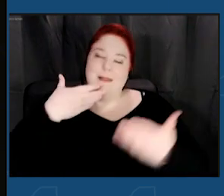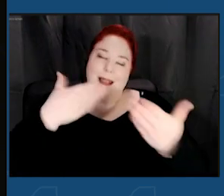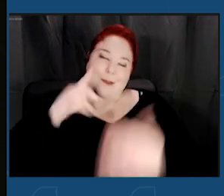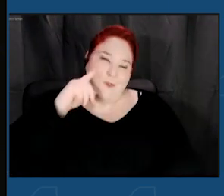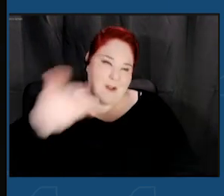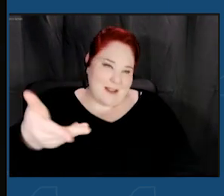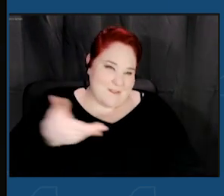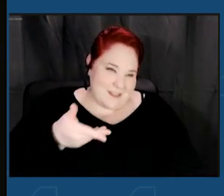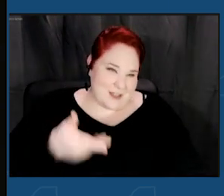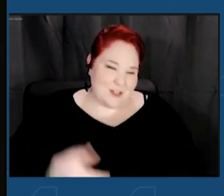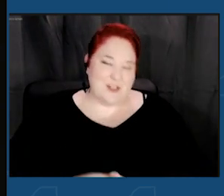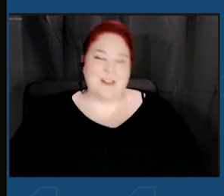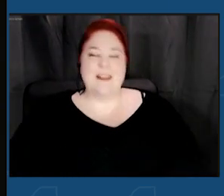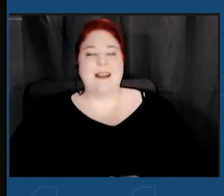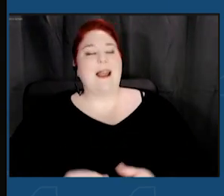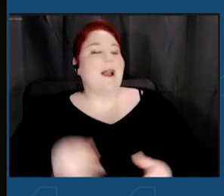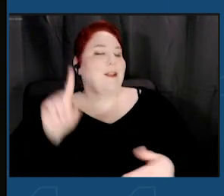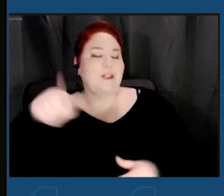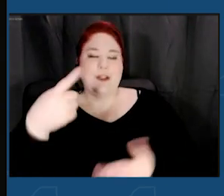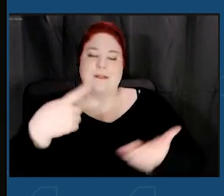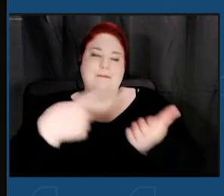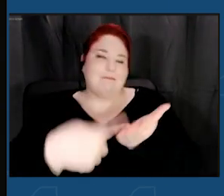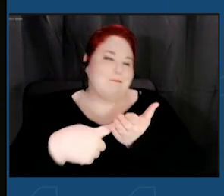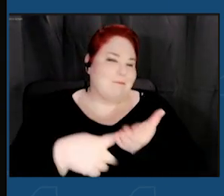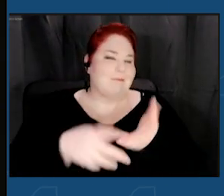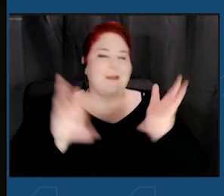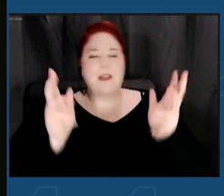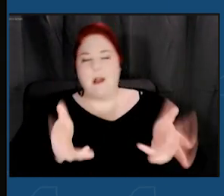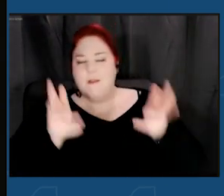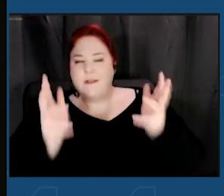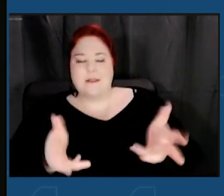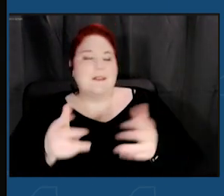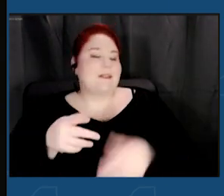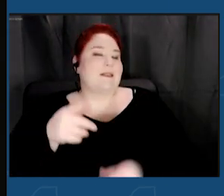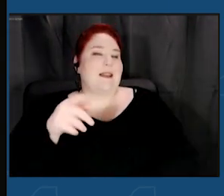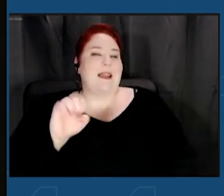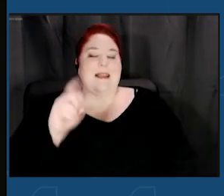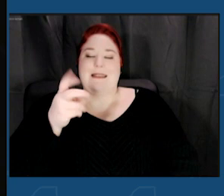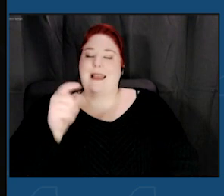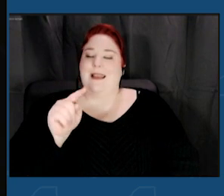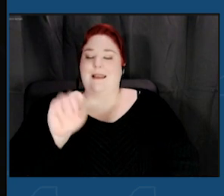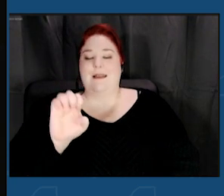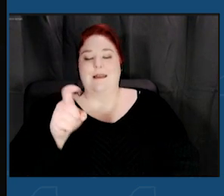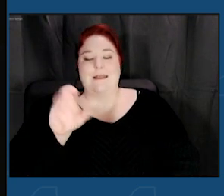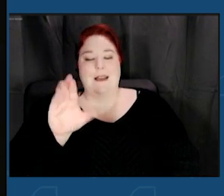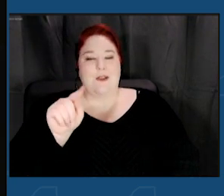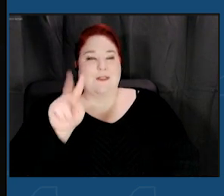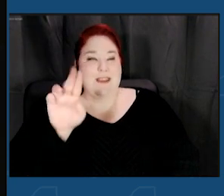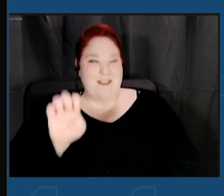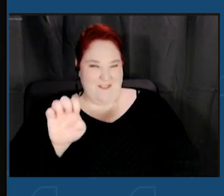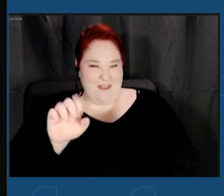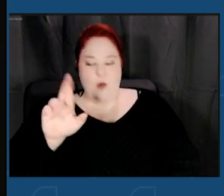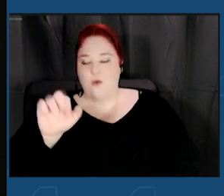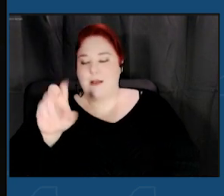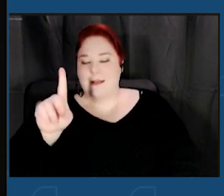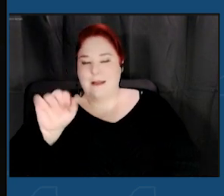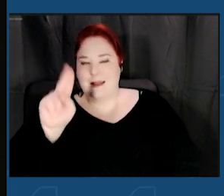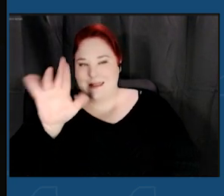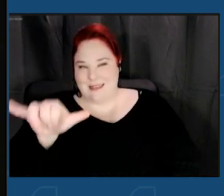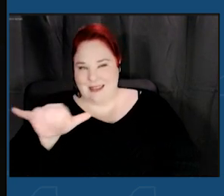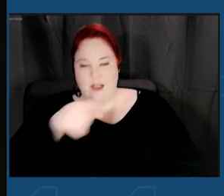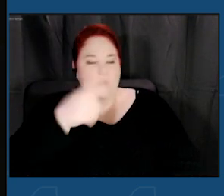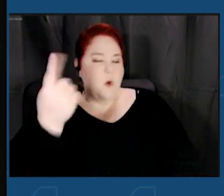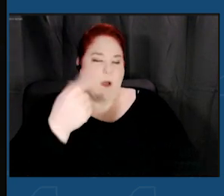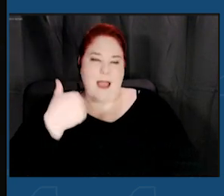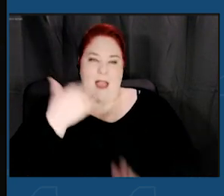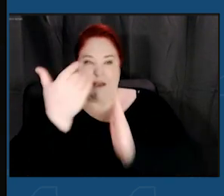the conversations we've had at the executive residency. As you always have a list, you always have a big list. My